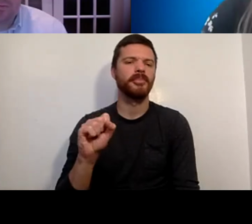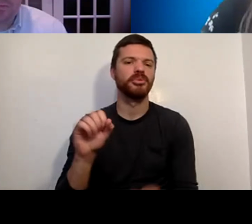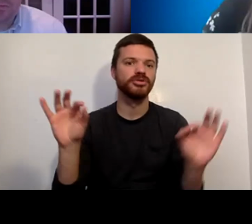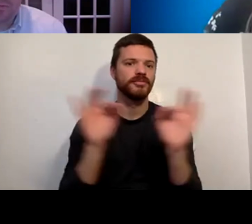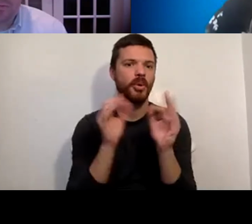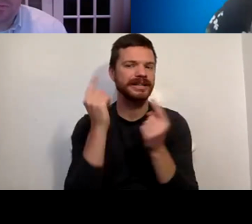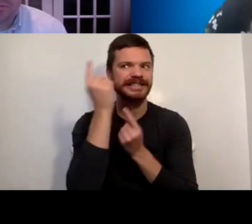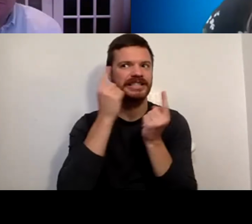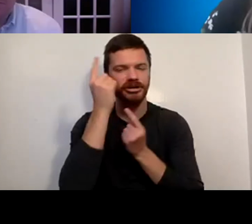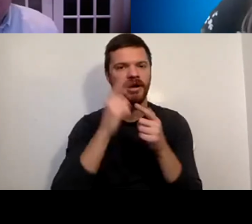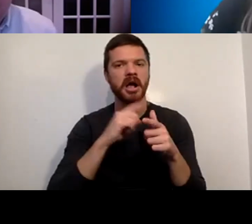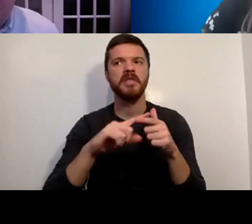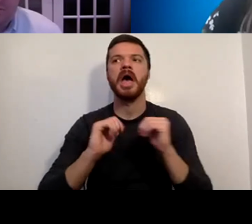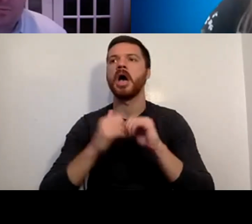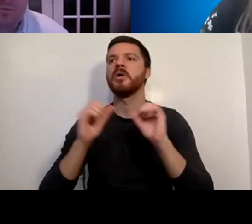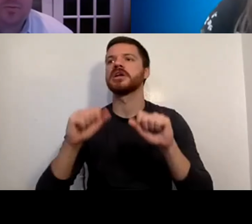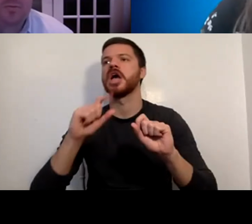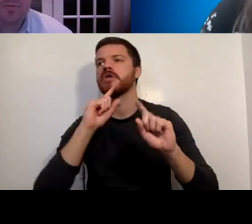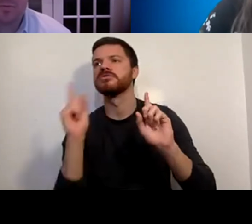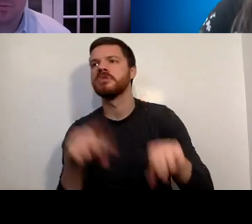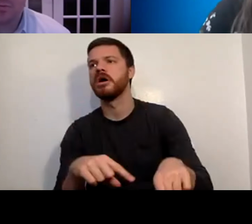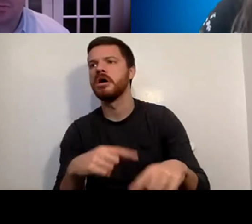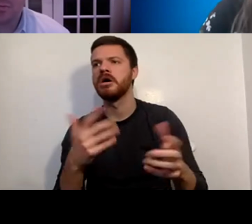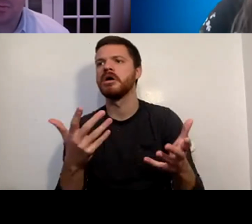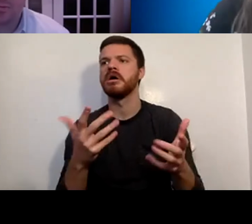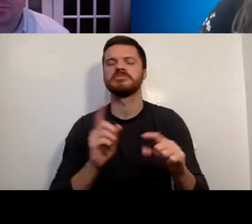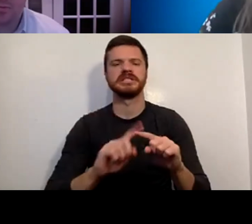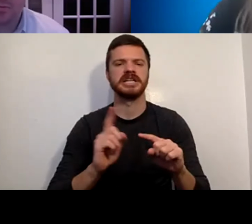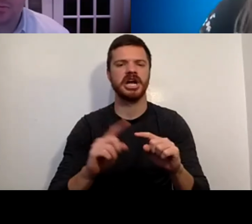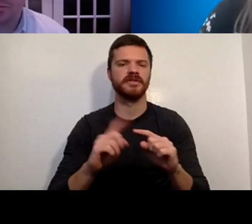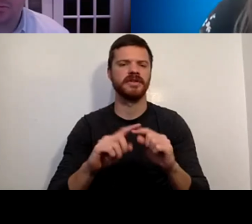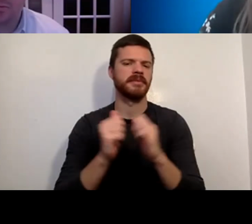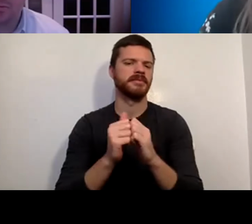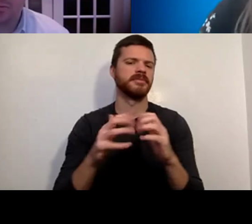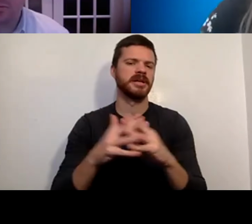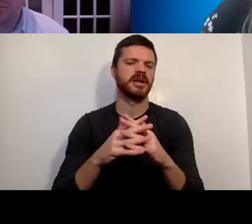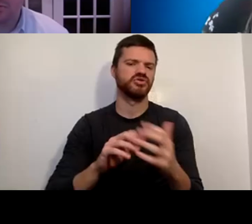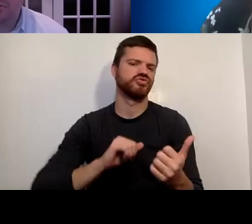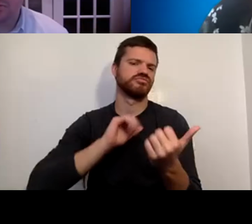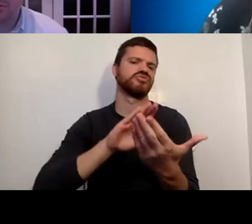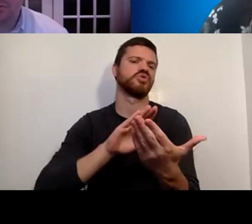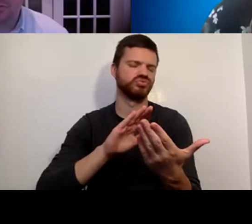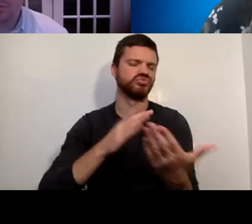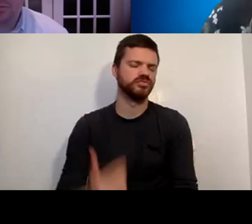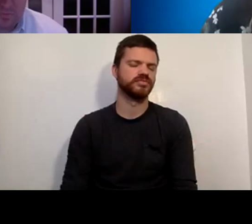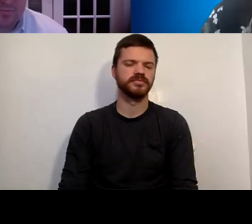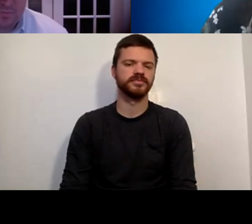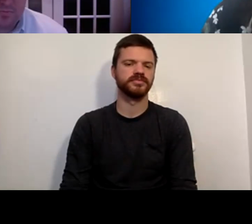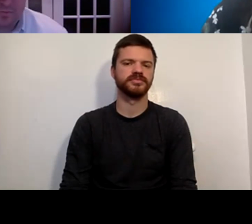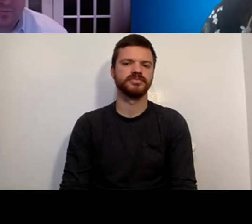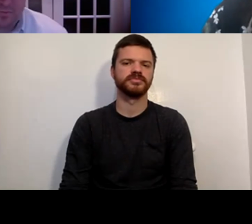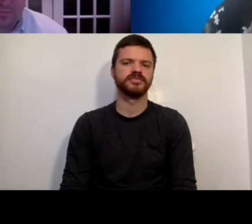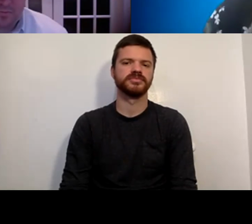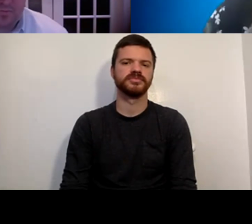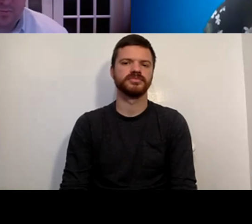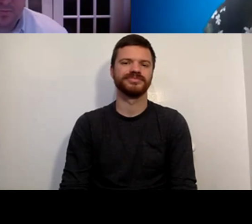you would respond with different implementation approaches based on that knowledge. I think right now